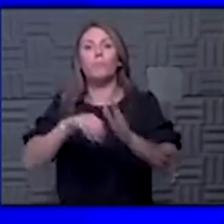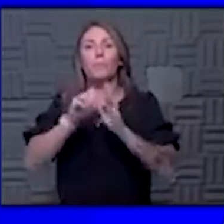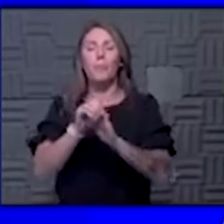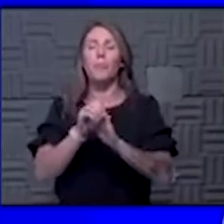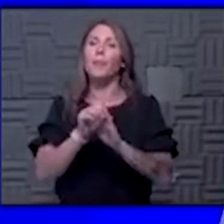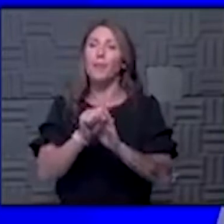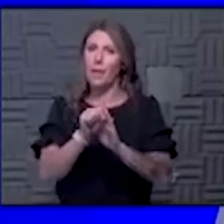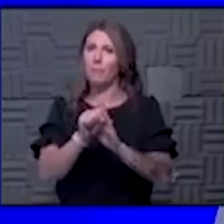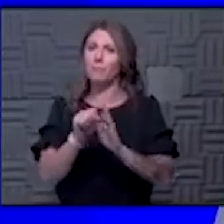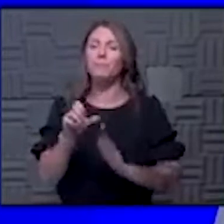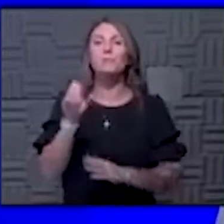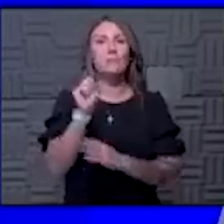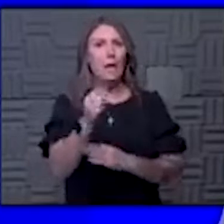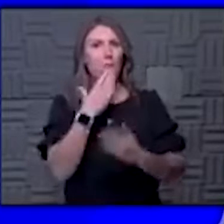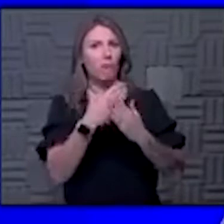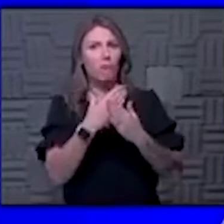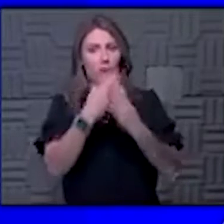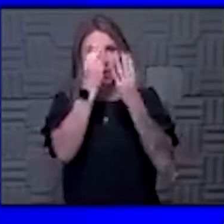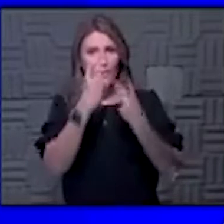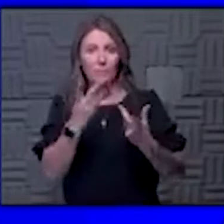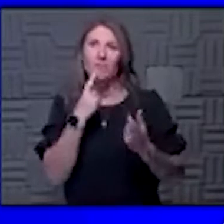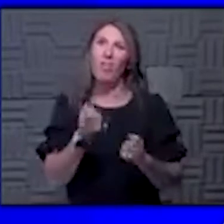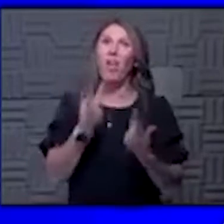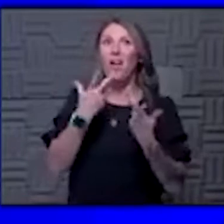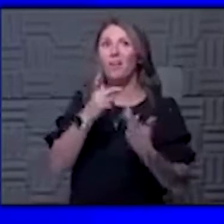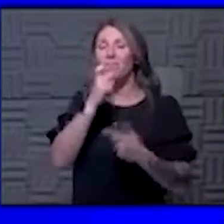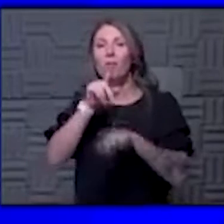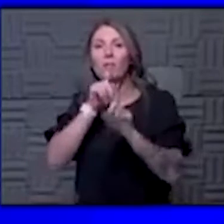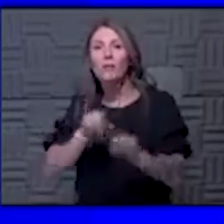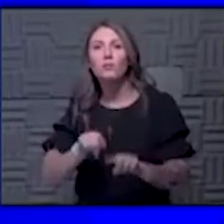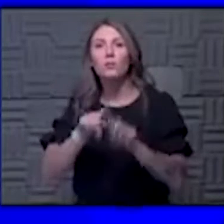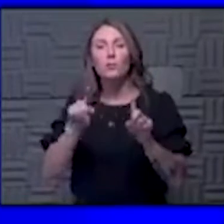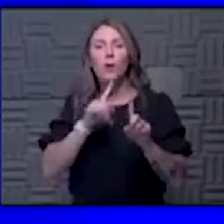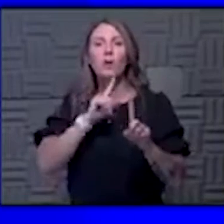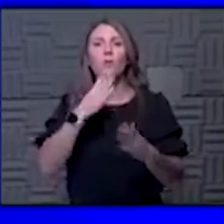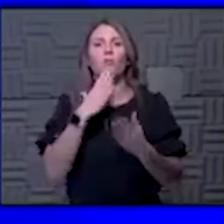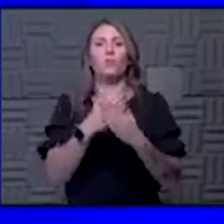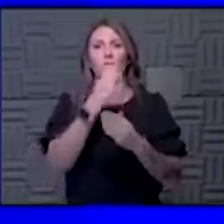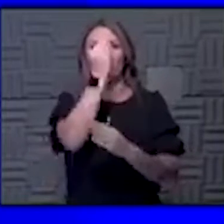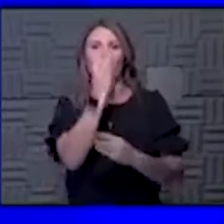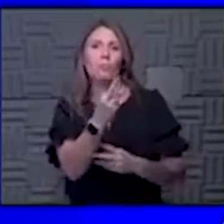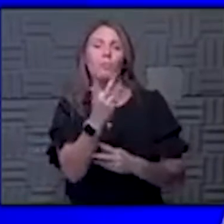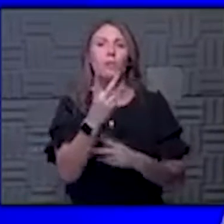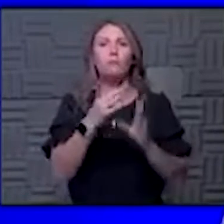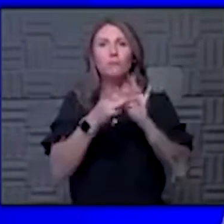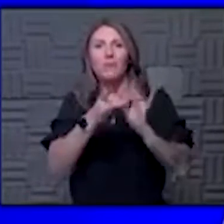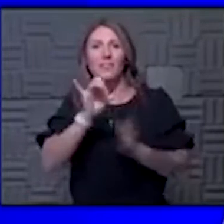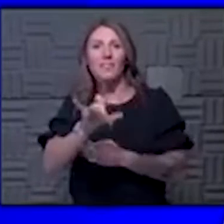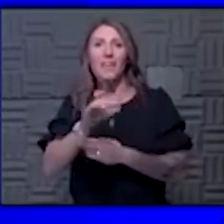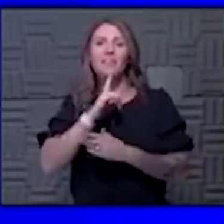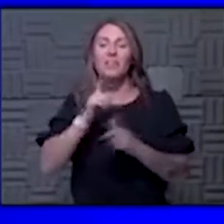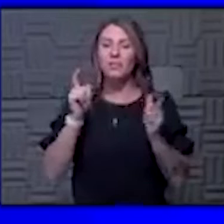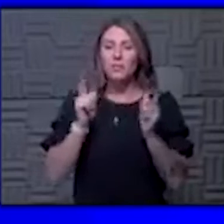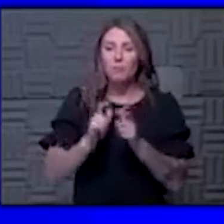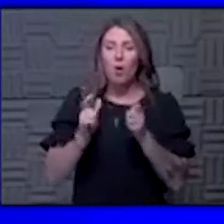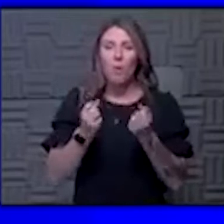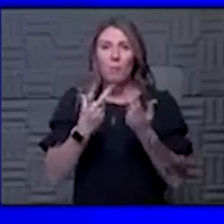good information for this. I know we have a lot of unanswered questions about COVID, but we do have fairly good information about this, even though it's a small